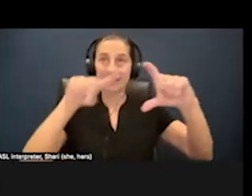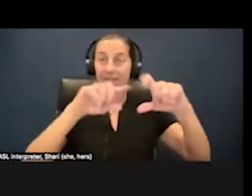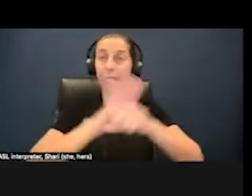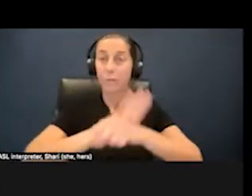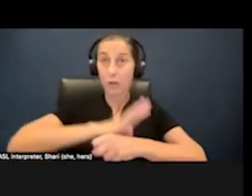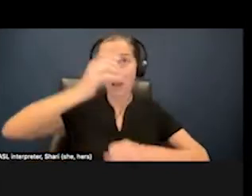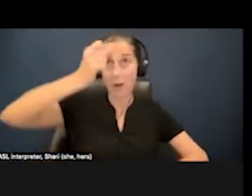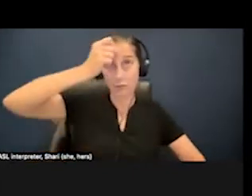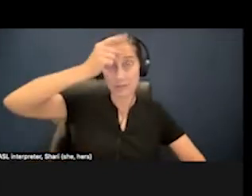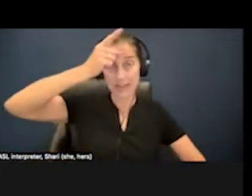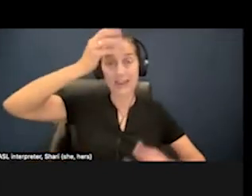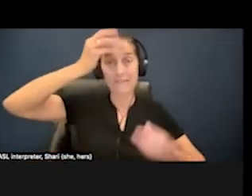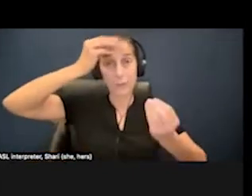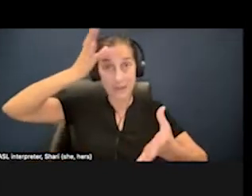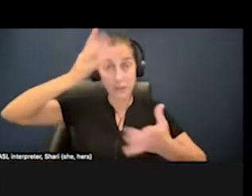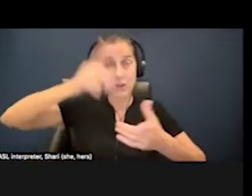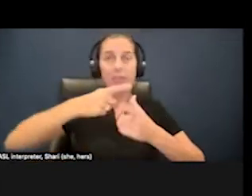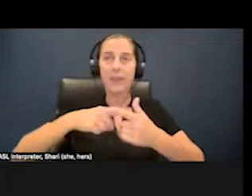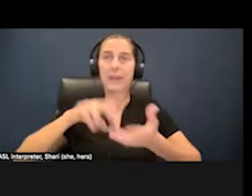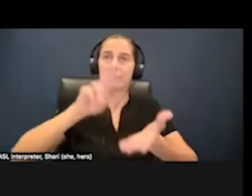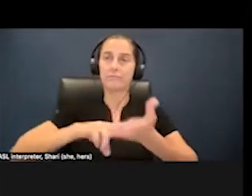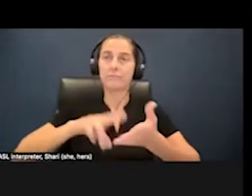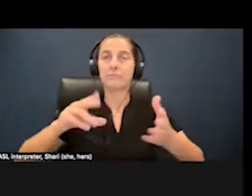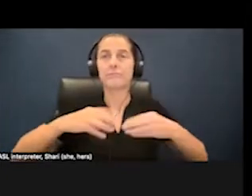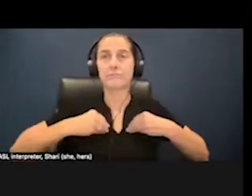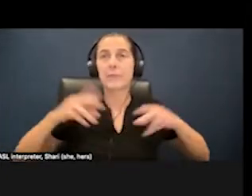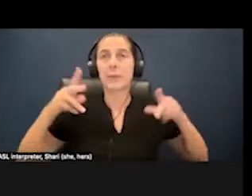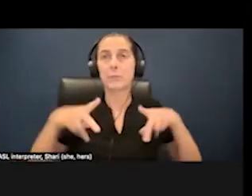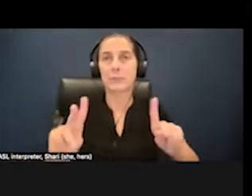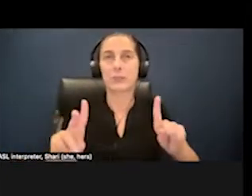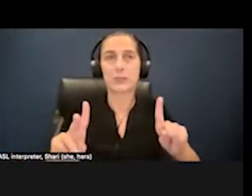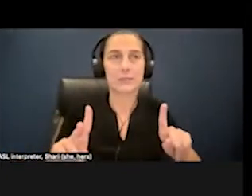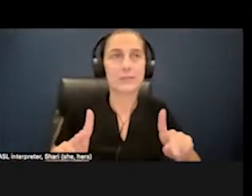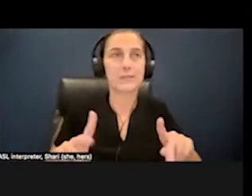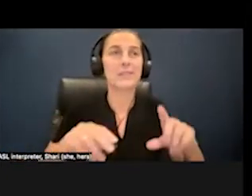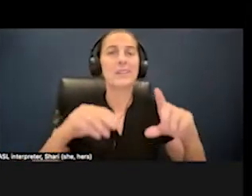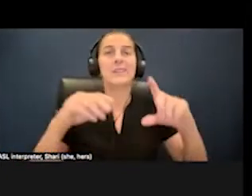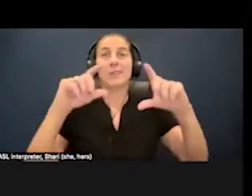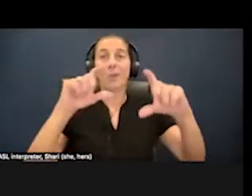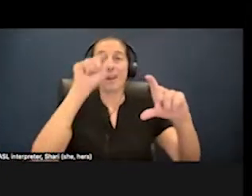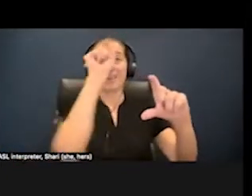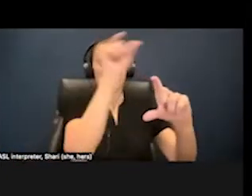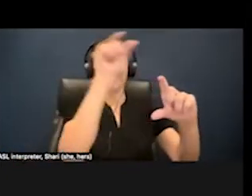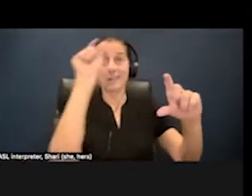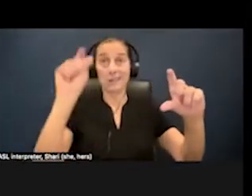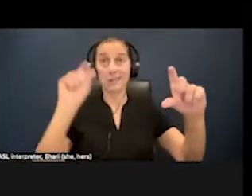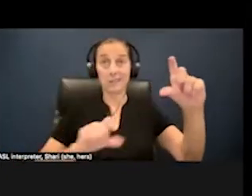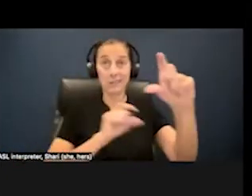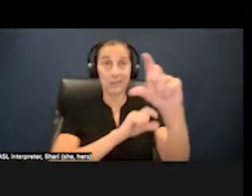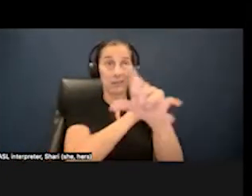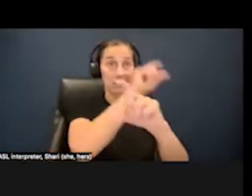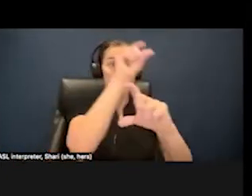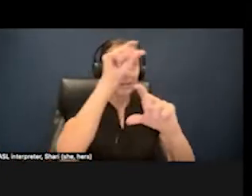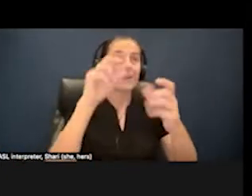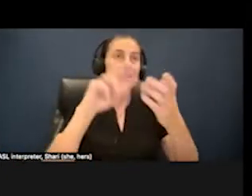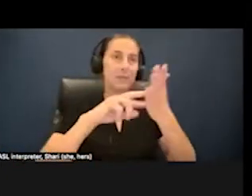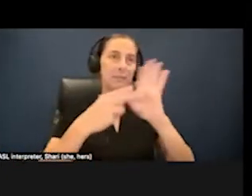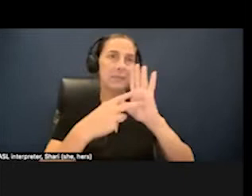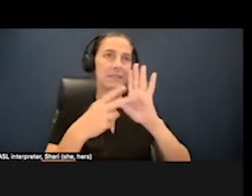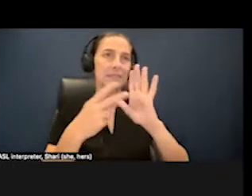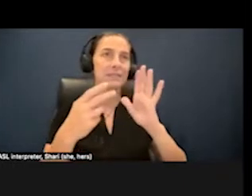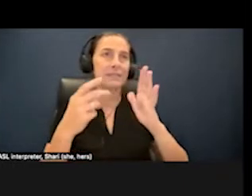and an opportunity to ask your provider any questions that might come up. And